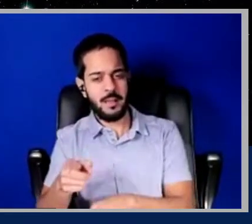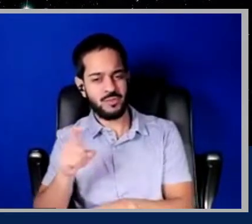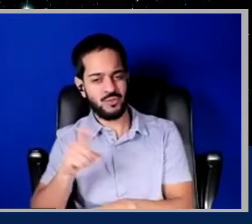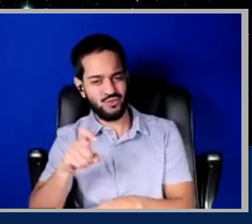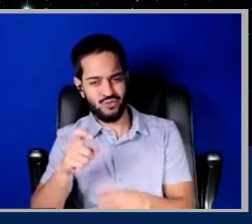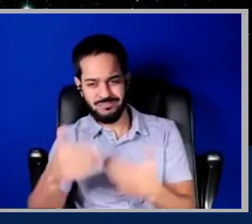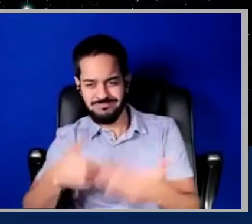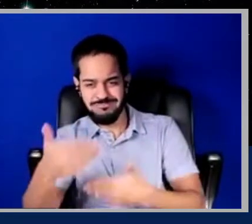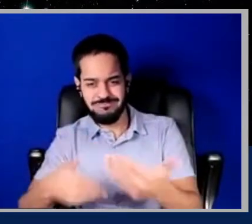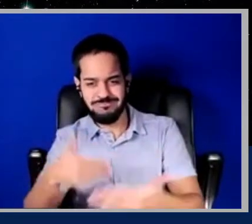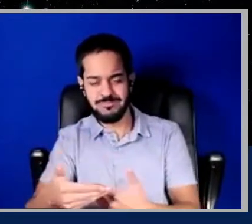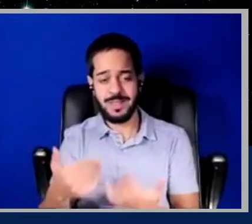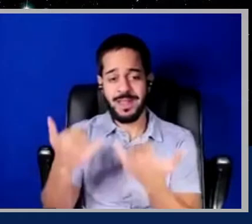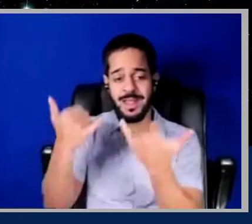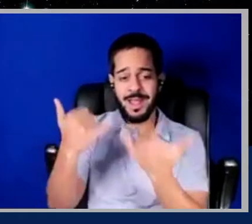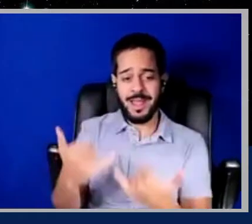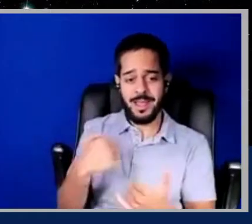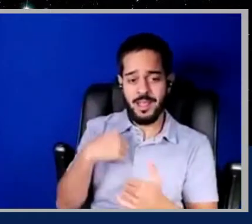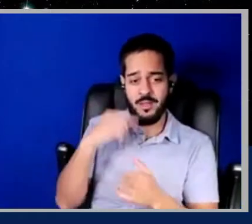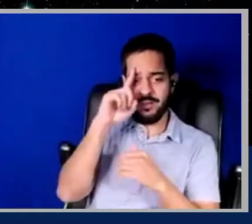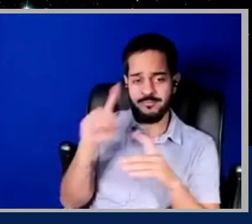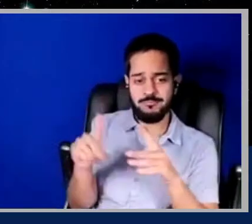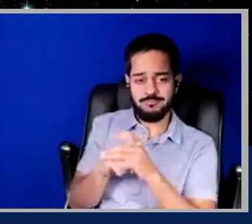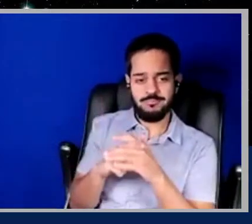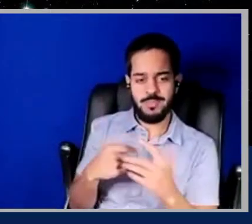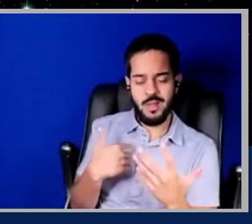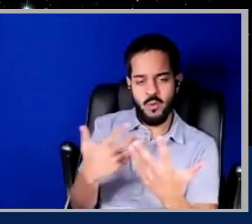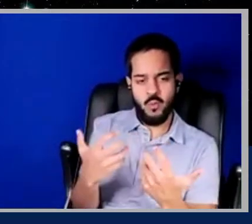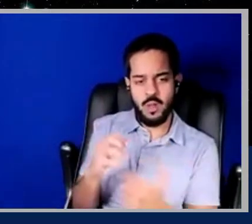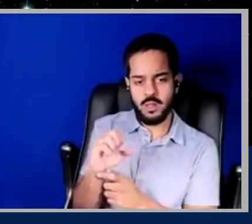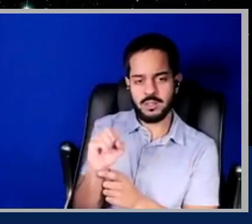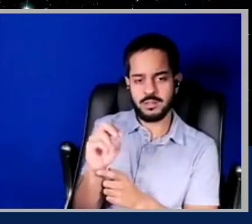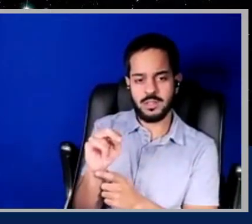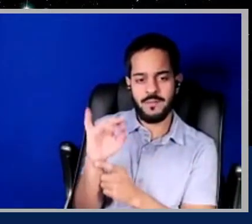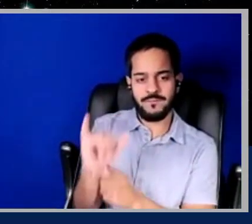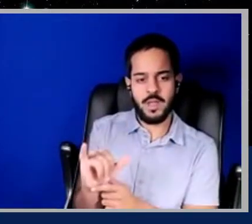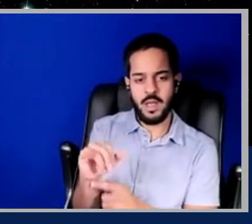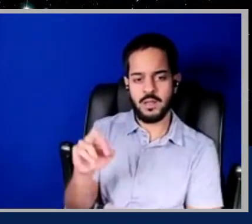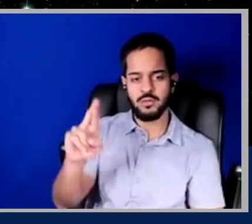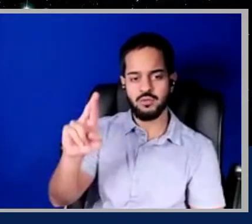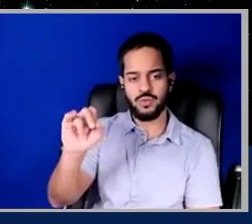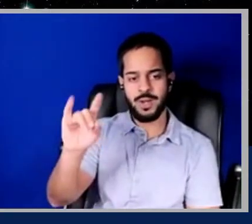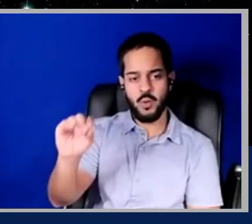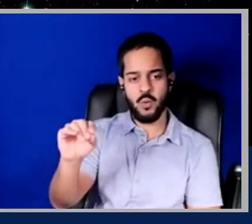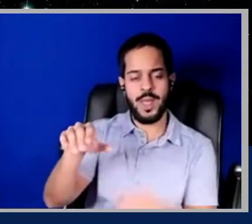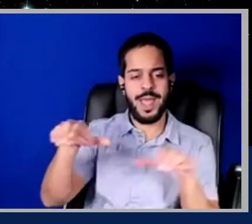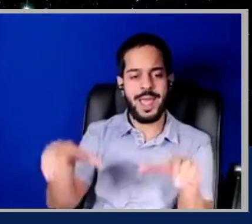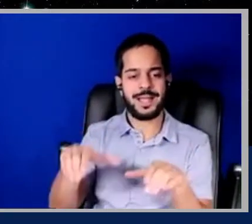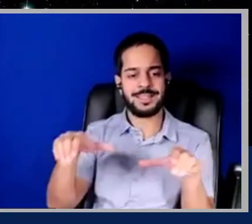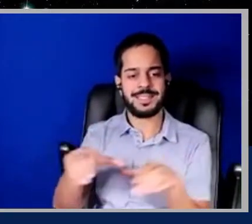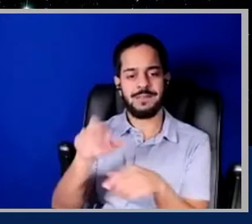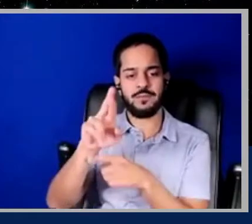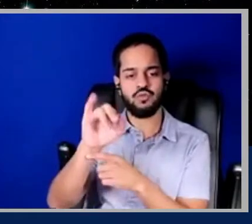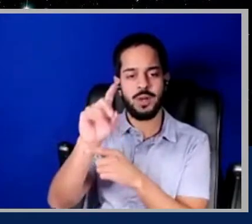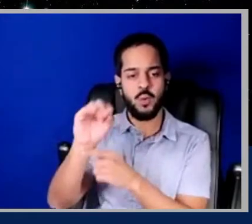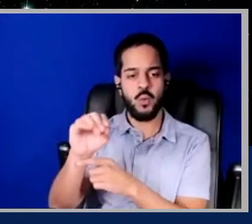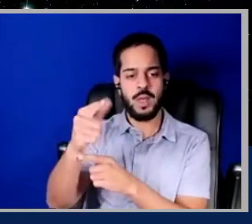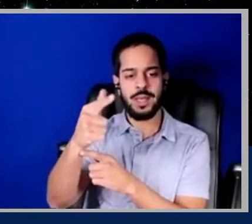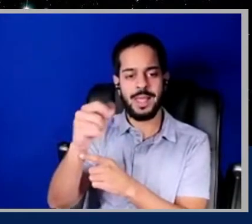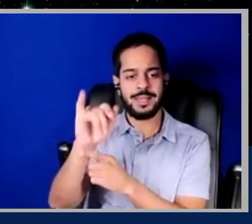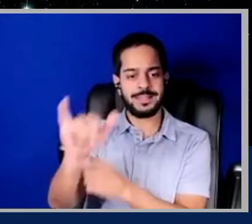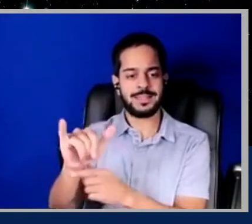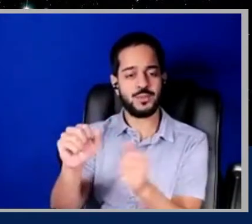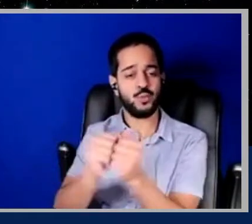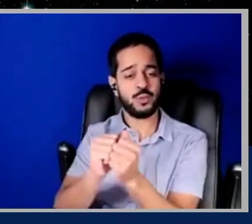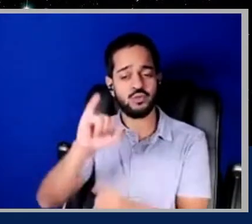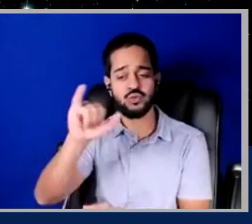You're making me think that now I want to sonify like the active radio galaxy ones with jets, because there's a